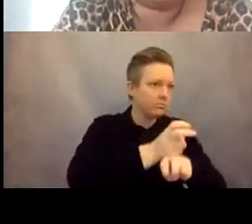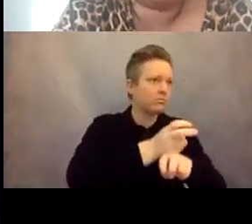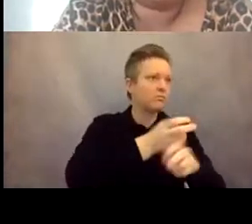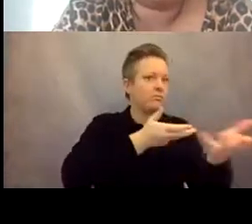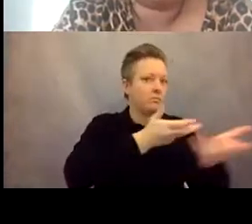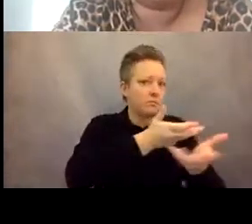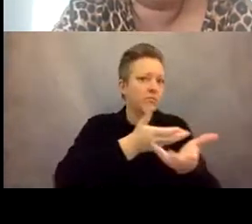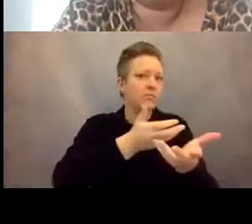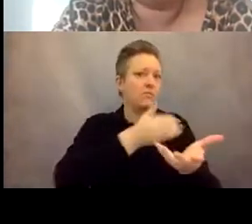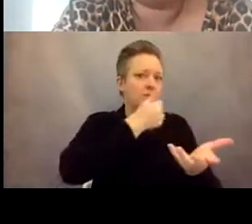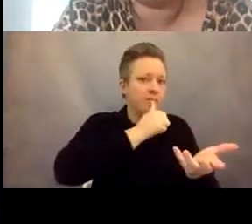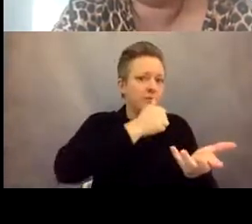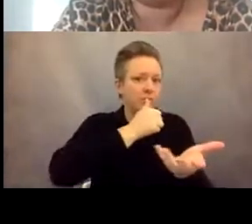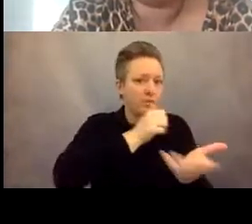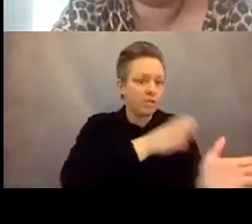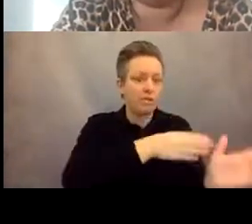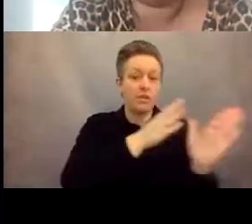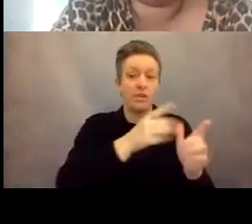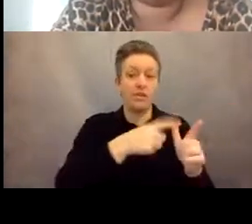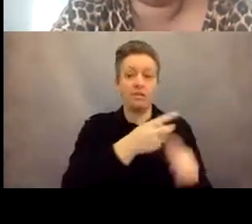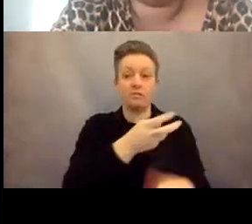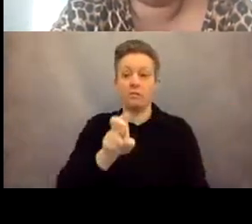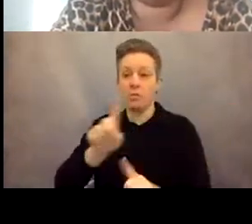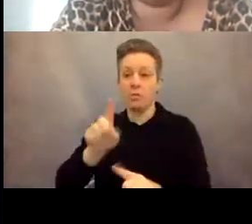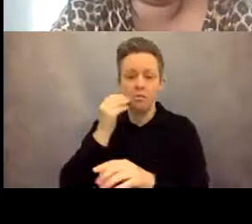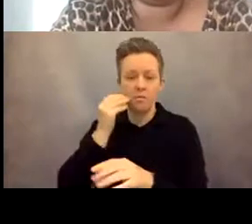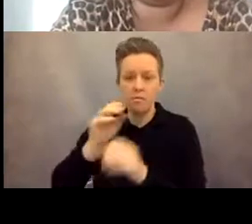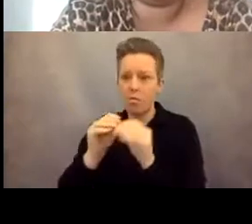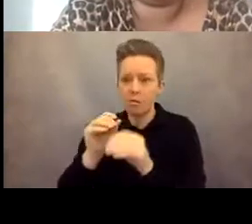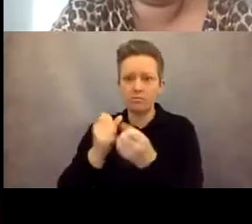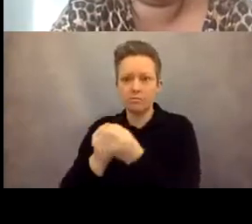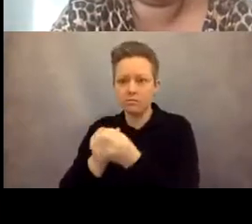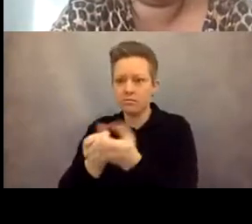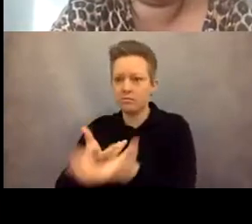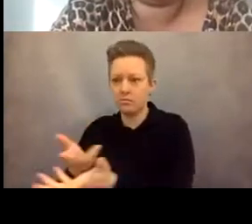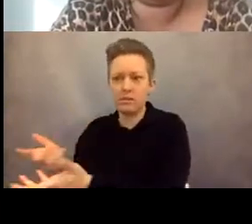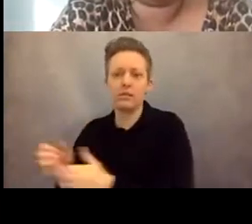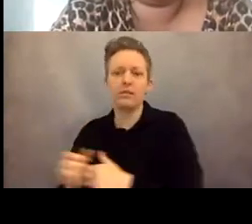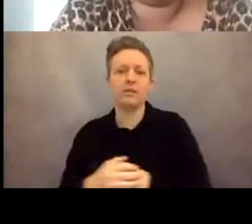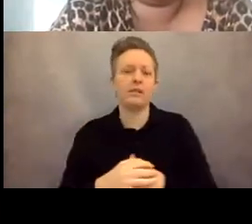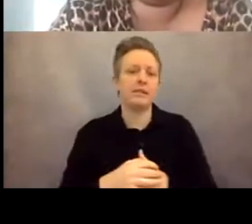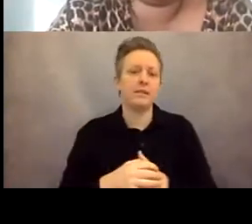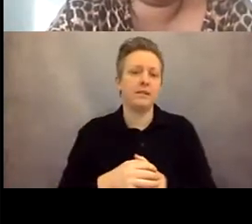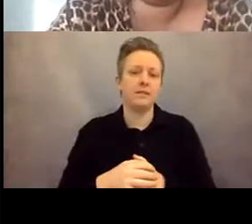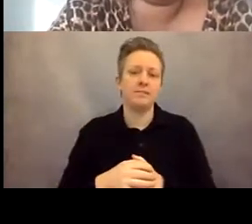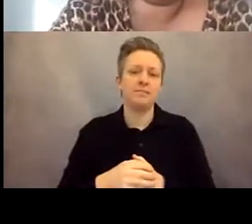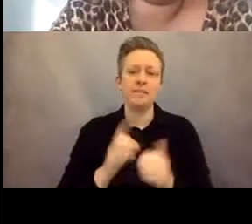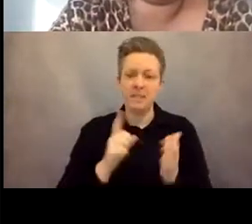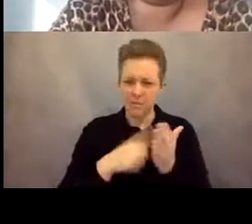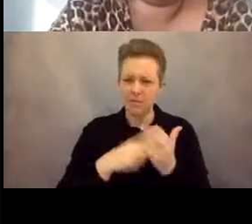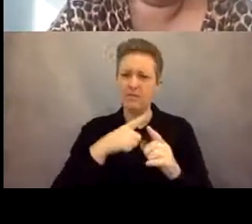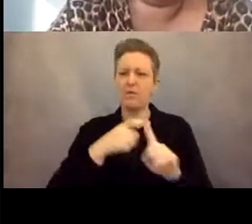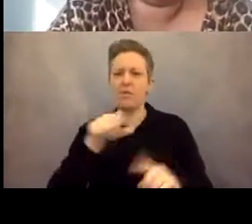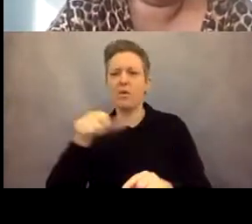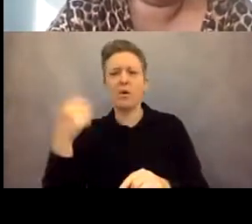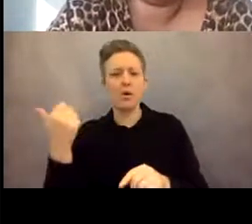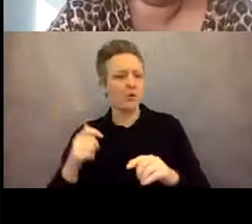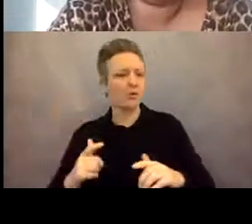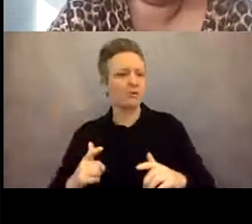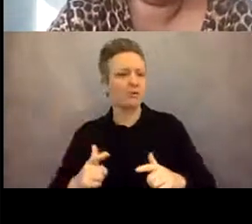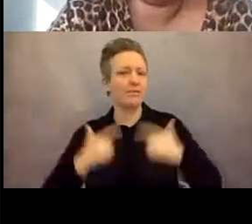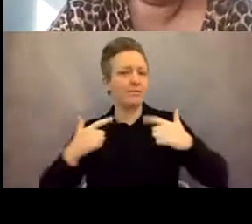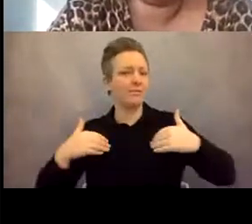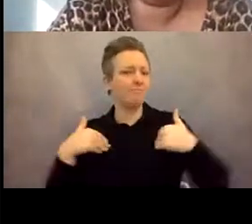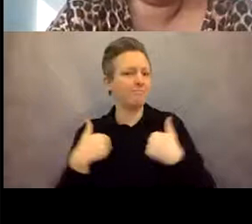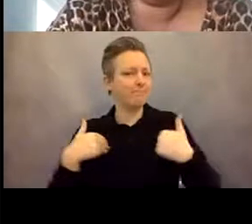ill, people who are in need in the community. Sometimes the toll we feel is because of the suffering of other living beings. This is Chris Jordan's wonderful work.